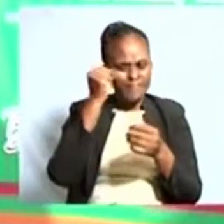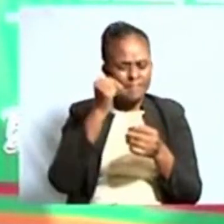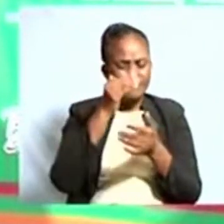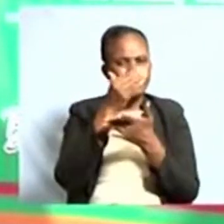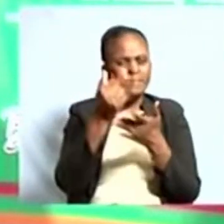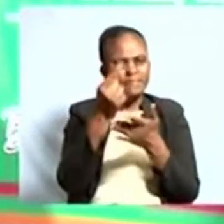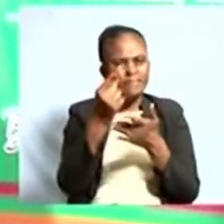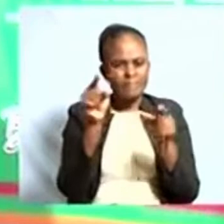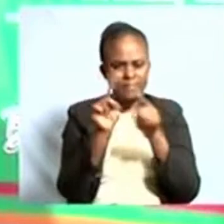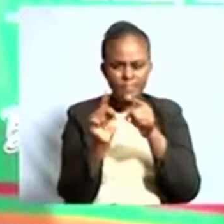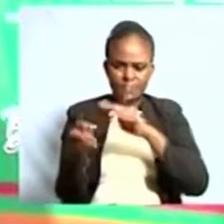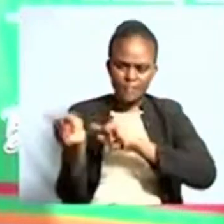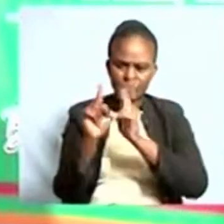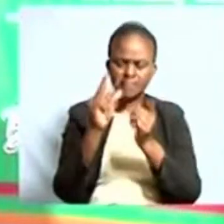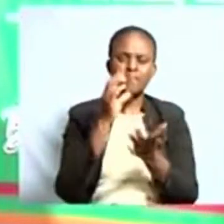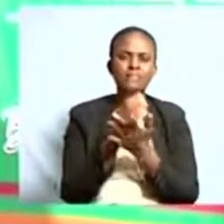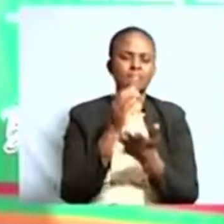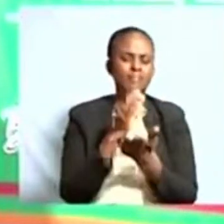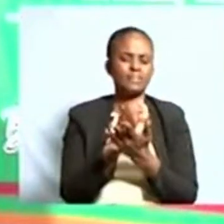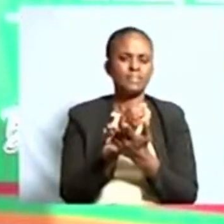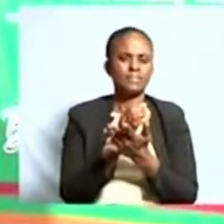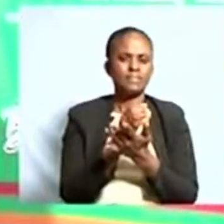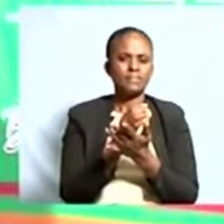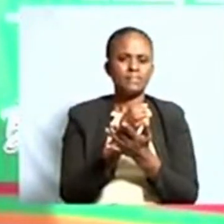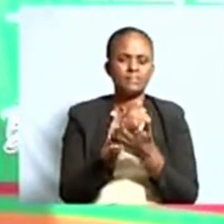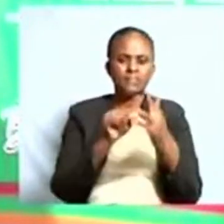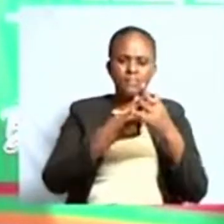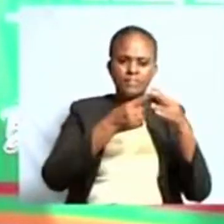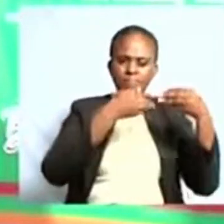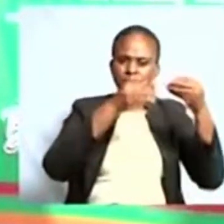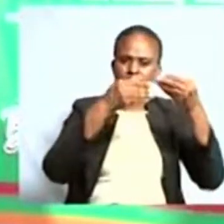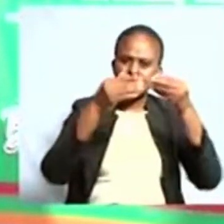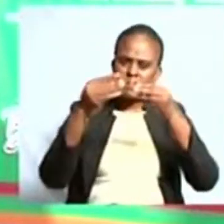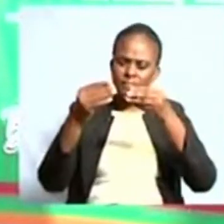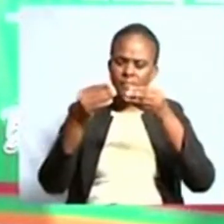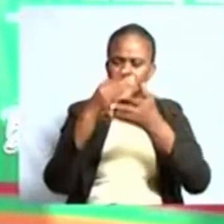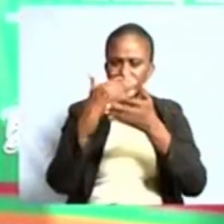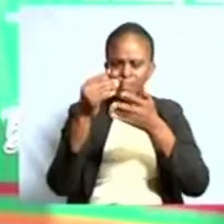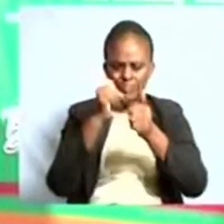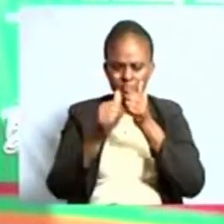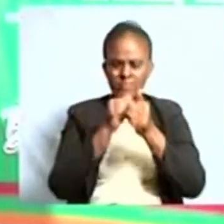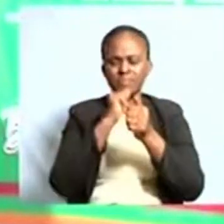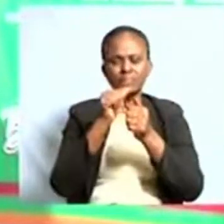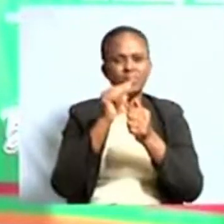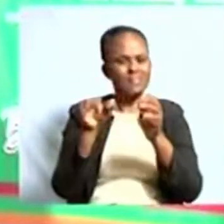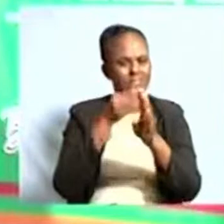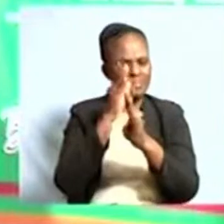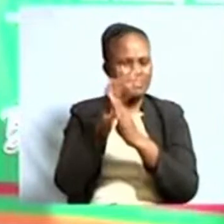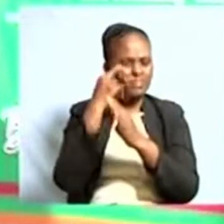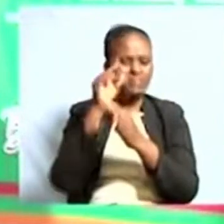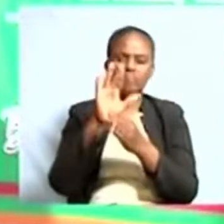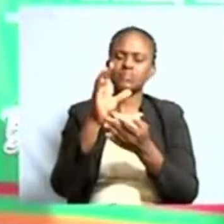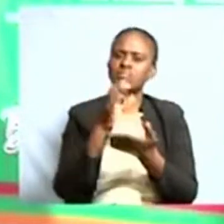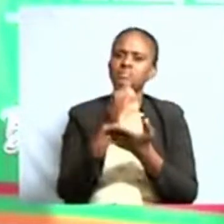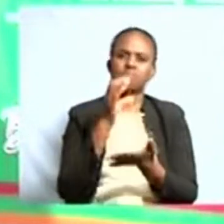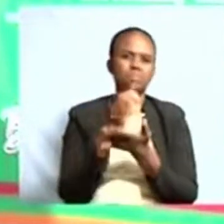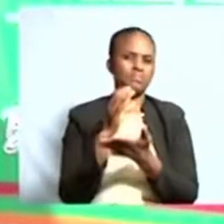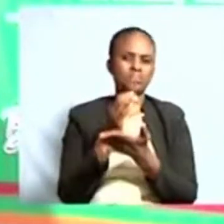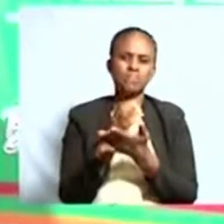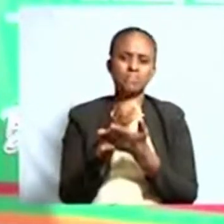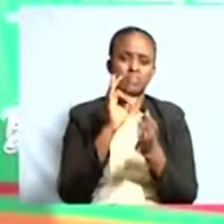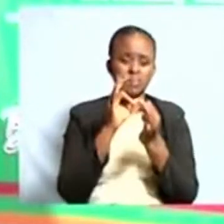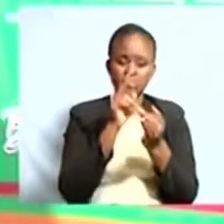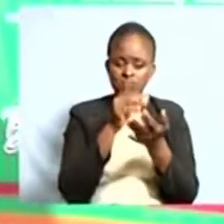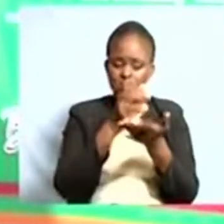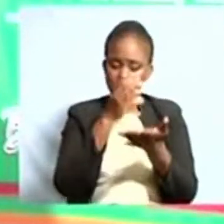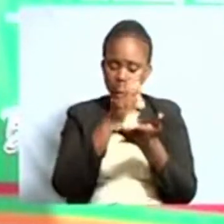get a bottle and start selling something which is not meant for that bottle? If this